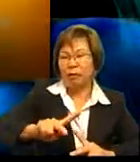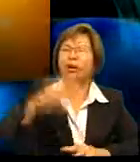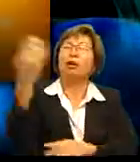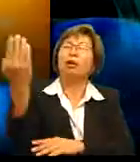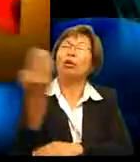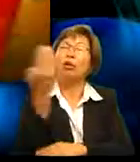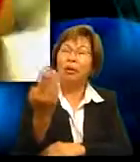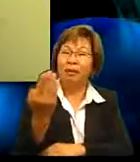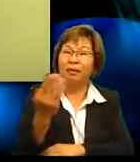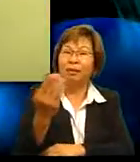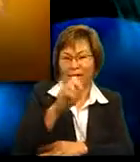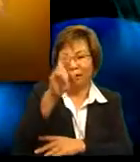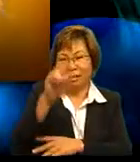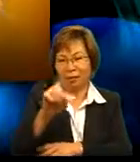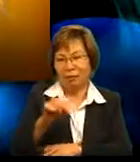common nouns.